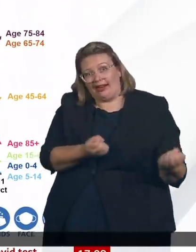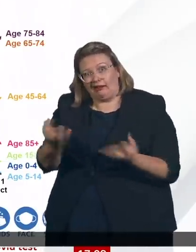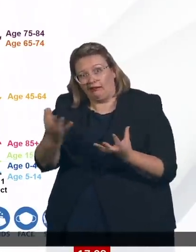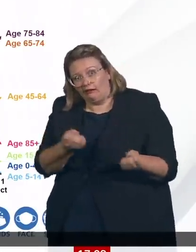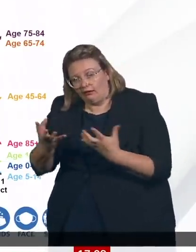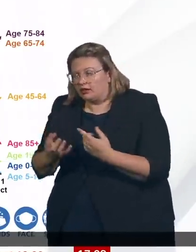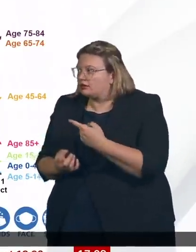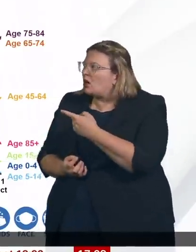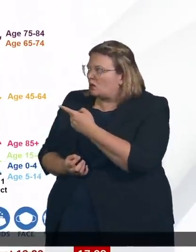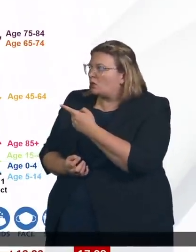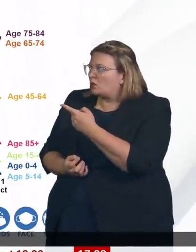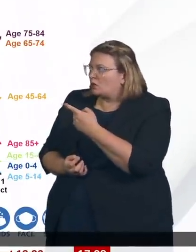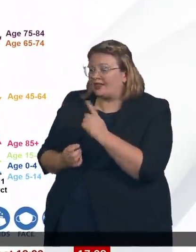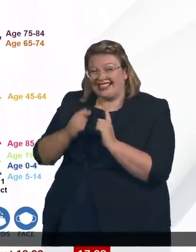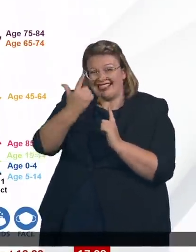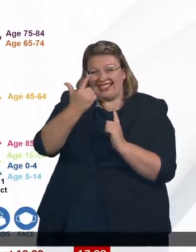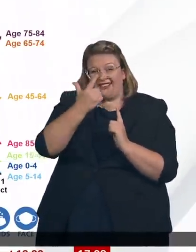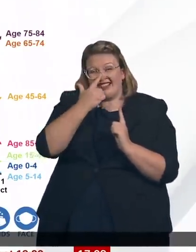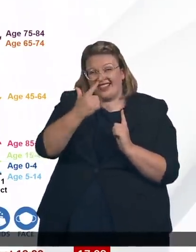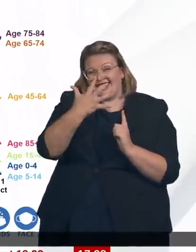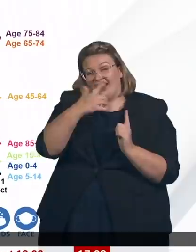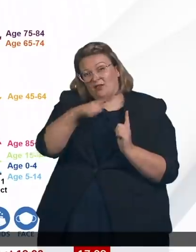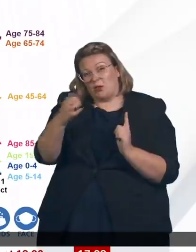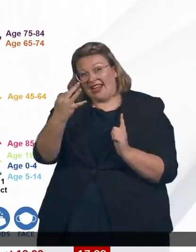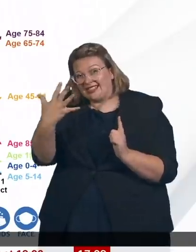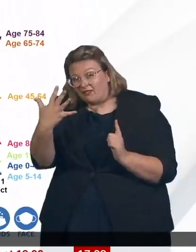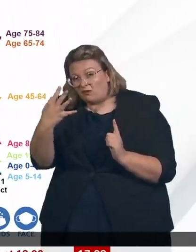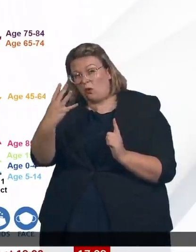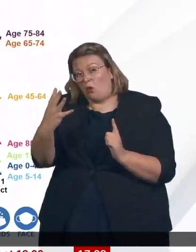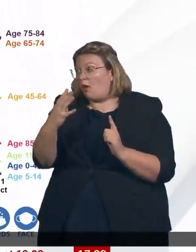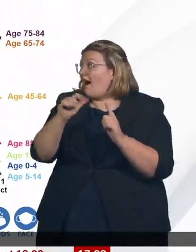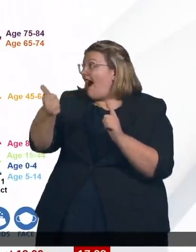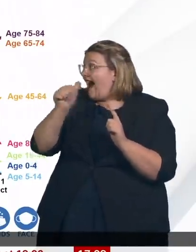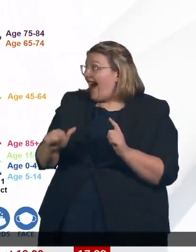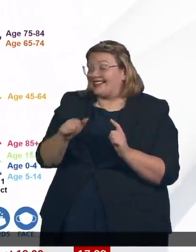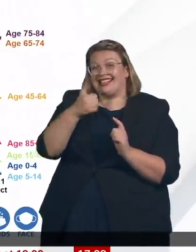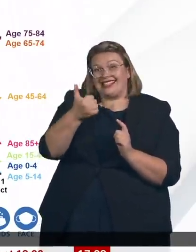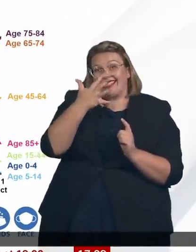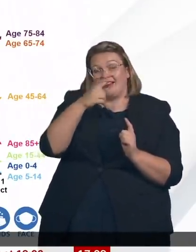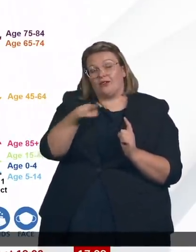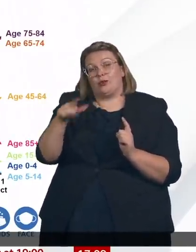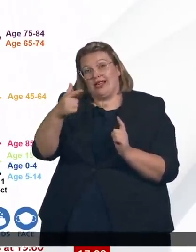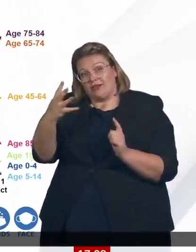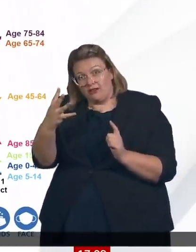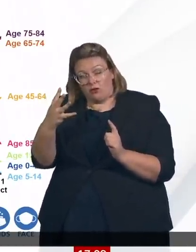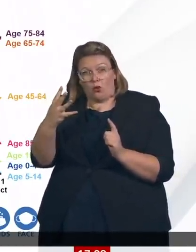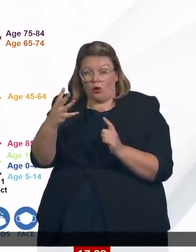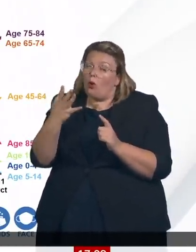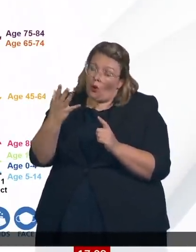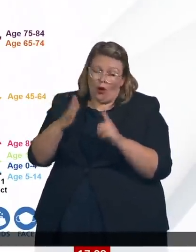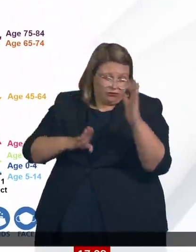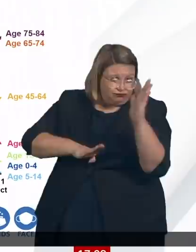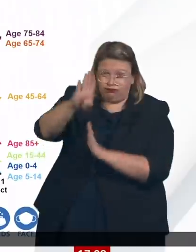rise in 75 to 84s, 65 to 74s, and 45 to 64s,